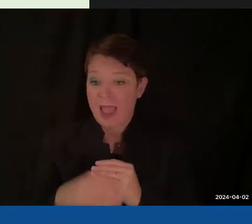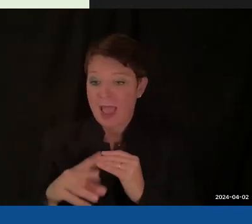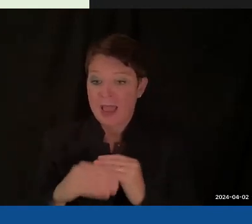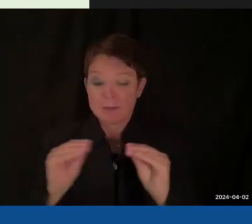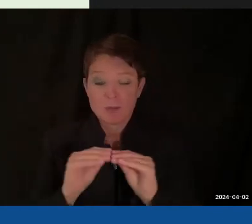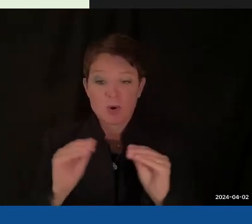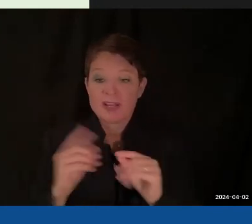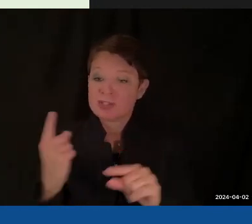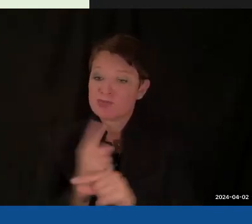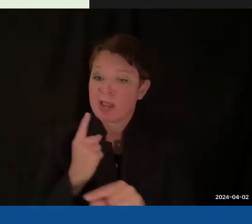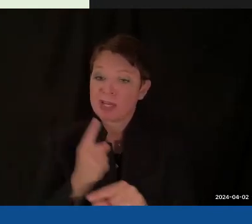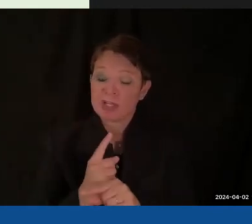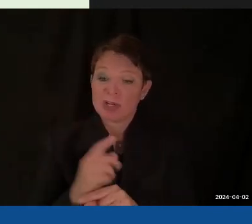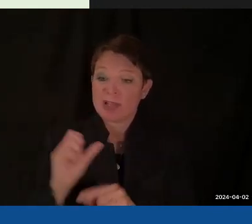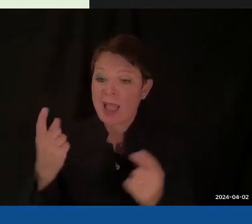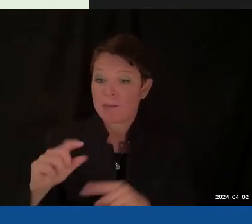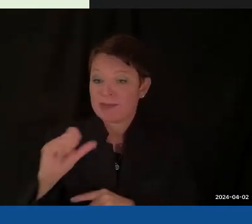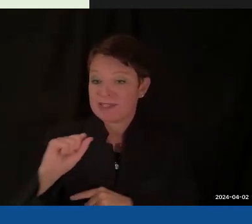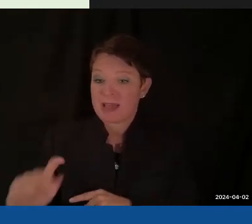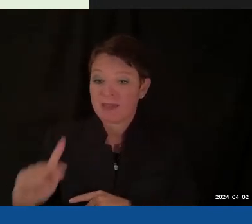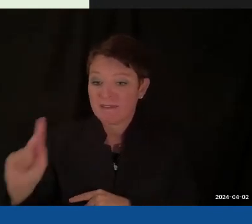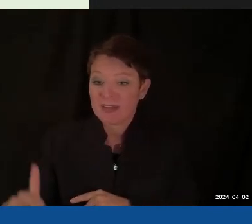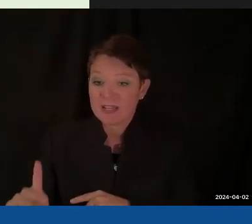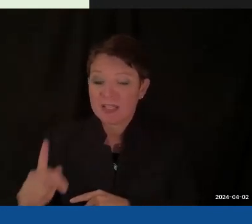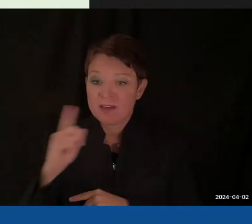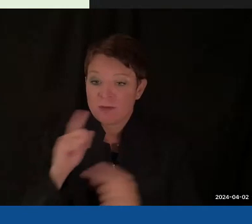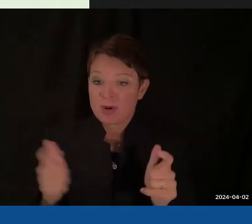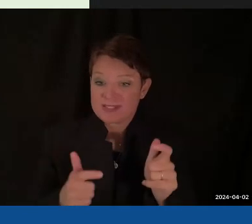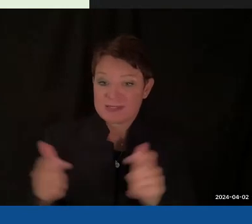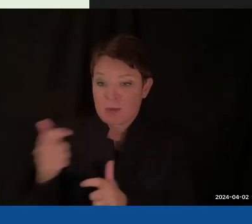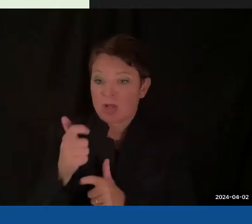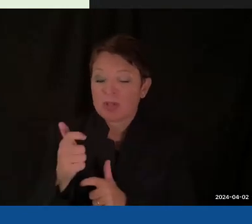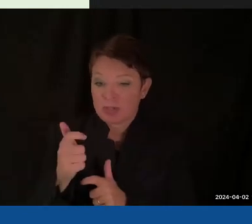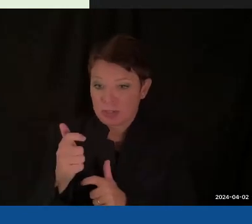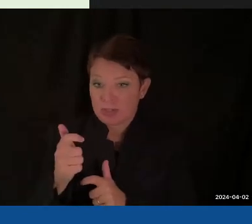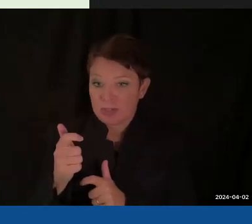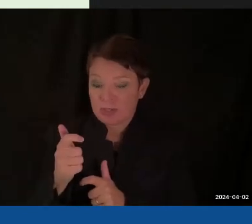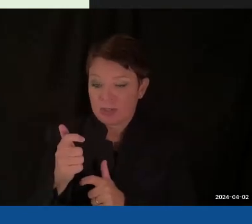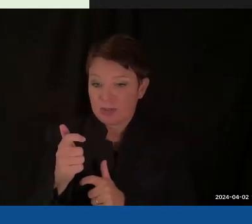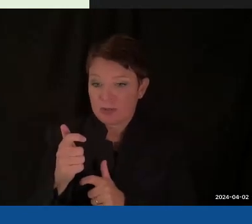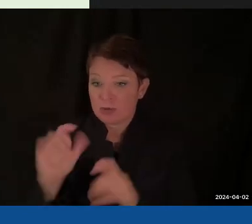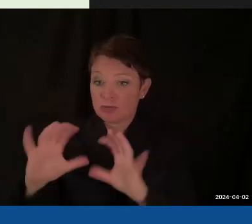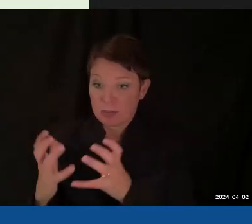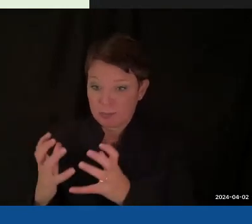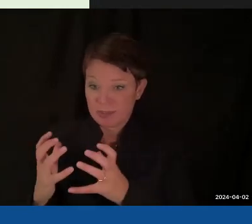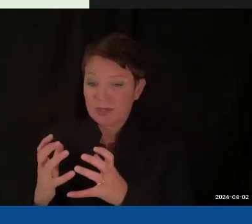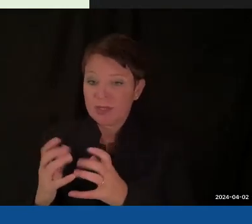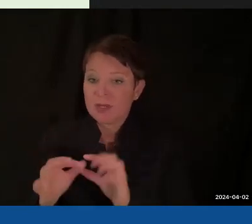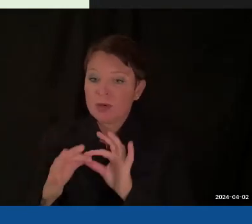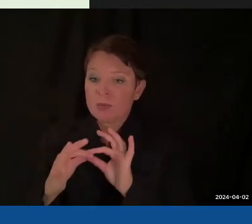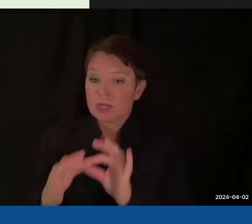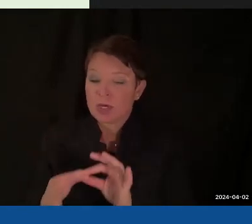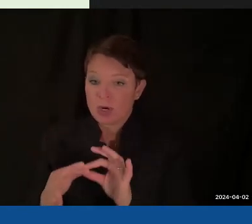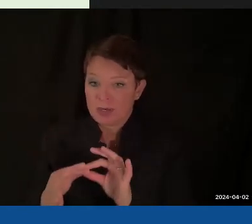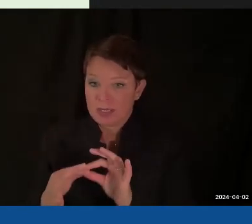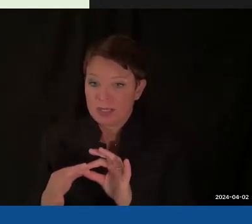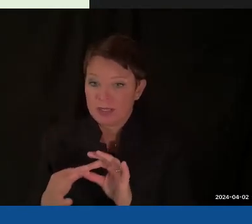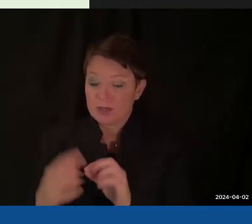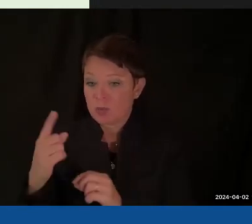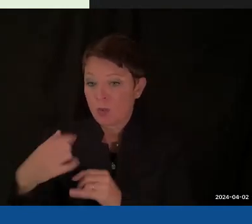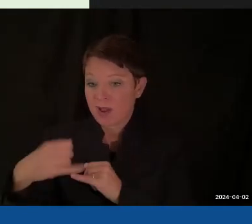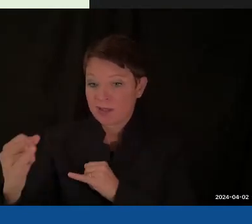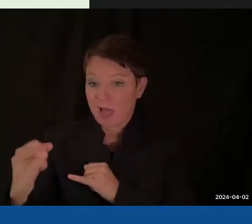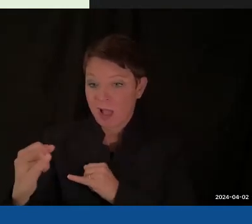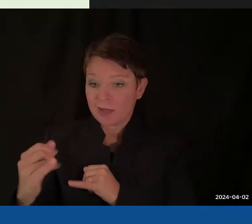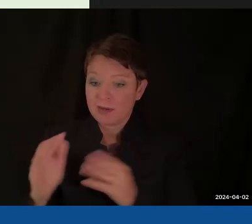do this regularly down in South Philly for a much smaller contingent, just in terms of the fact that there's only one line that